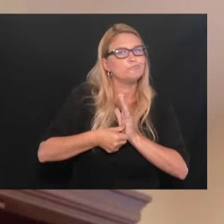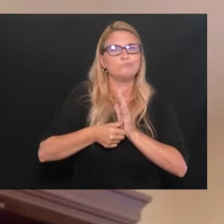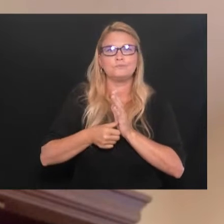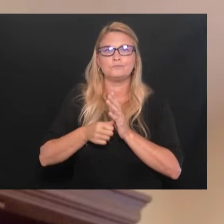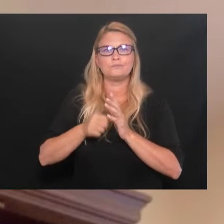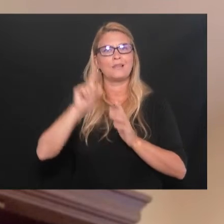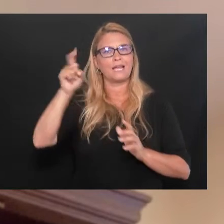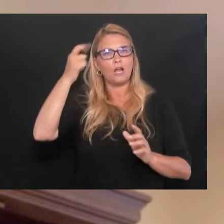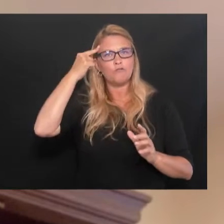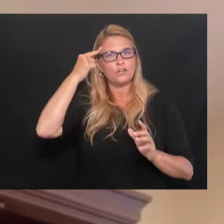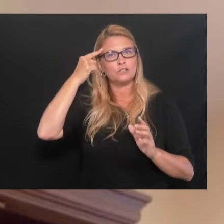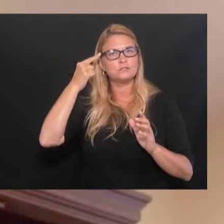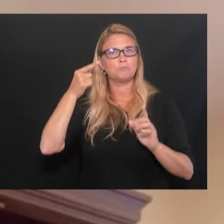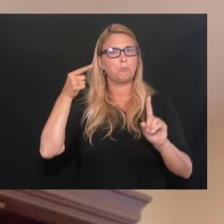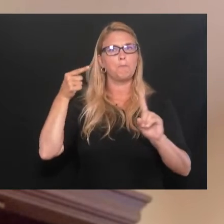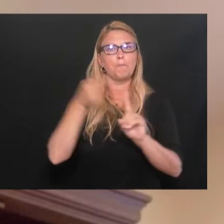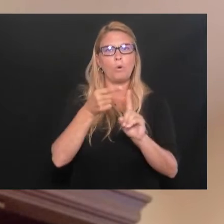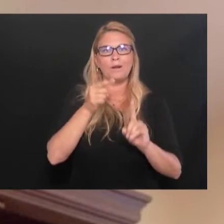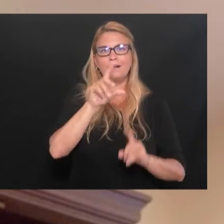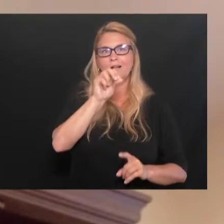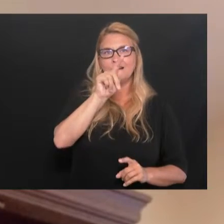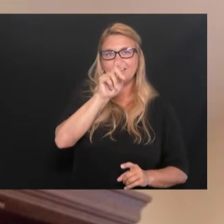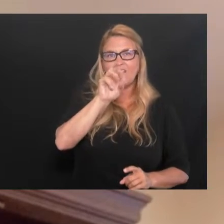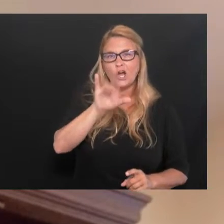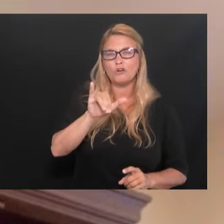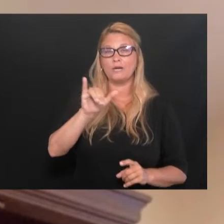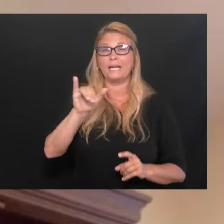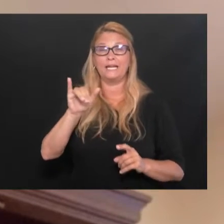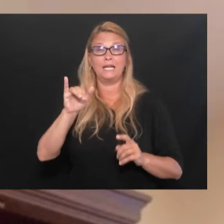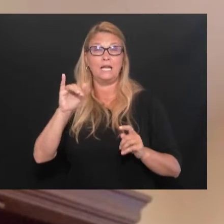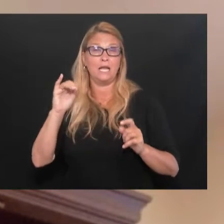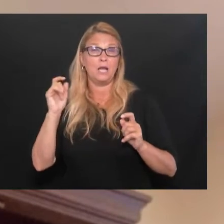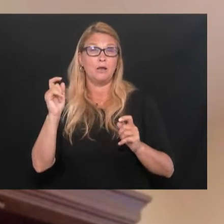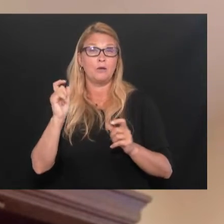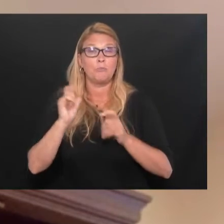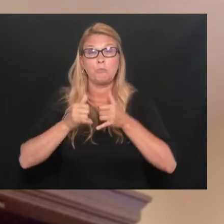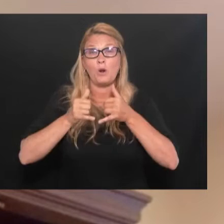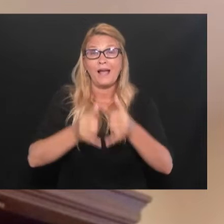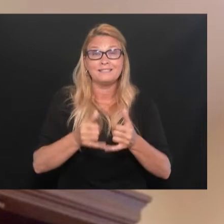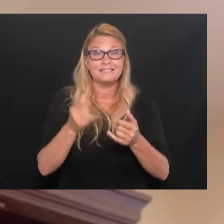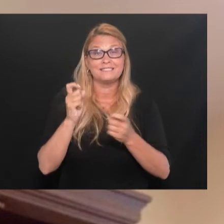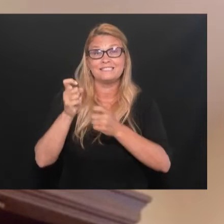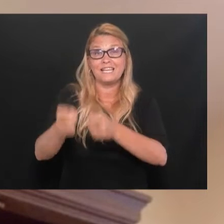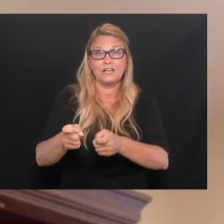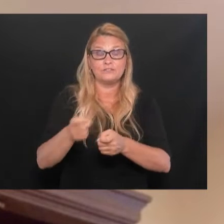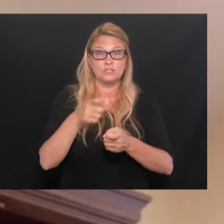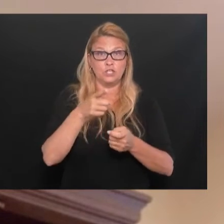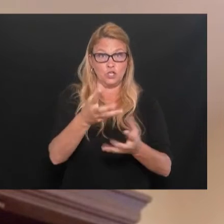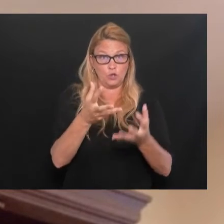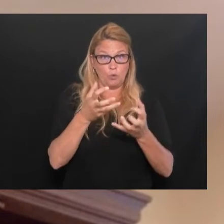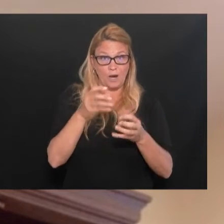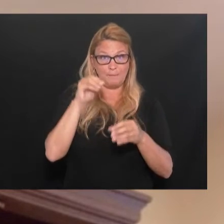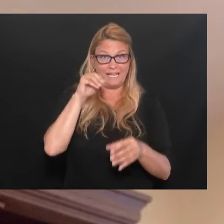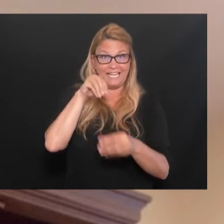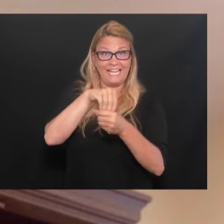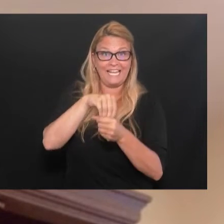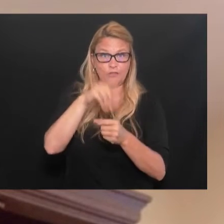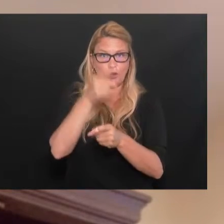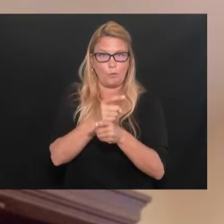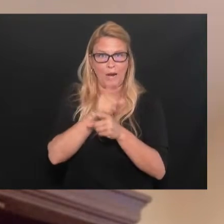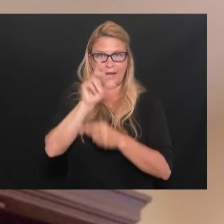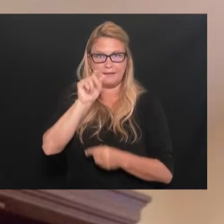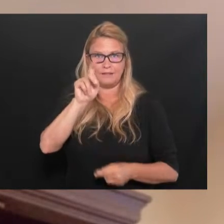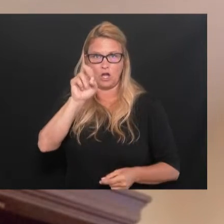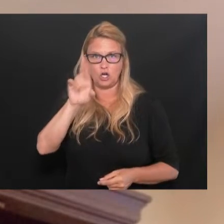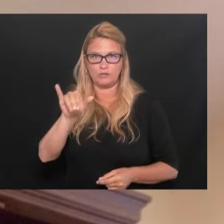made earlier about the lottery and the prizes and those things. You want to be in the right lottery, West Virginia. You don't